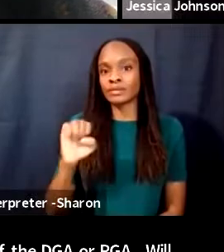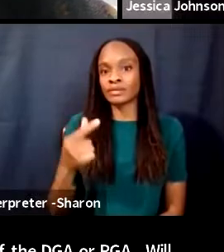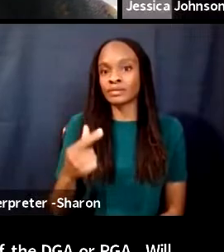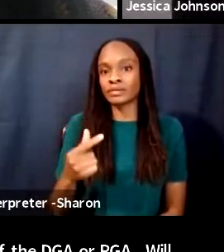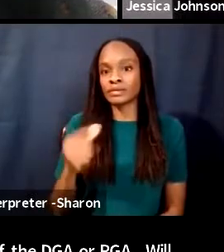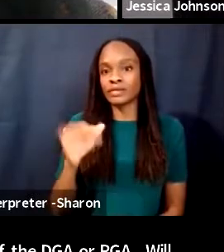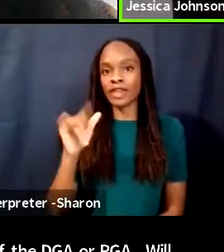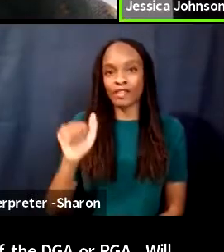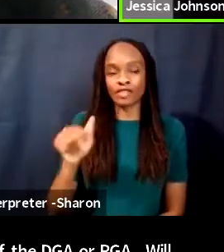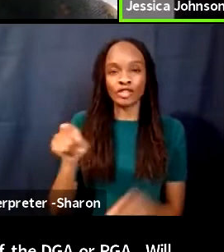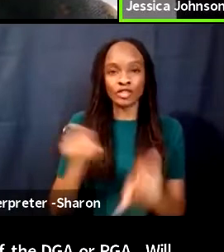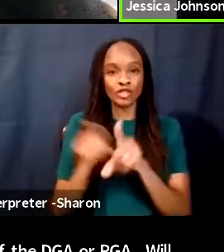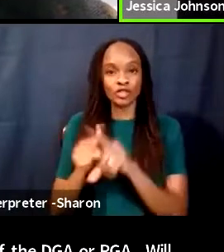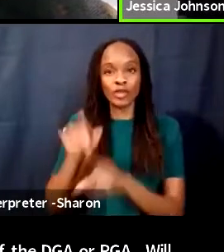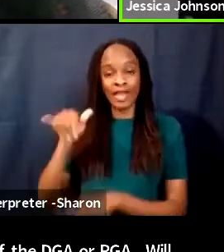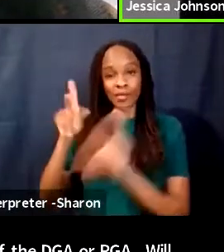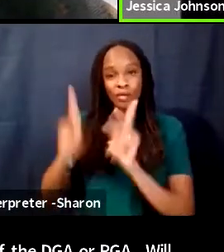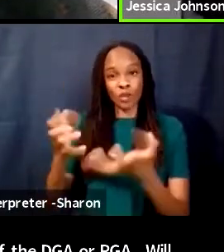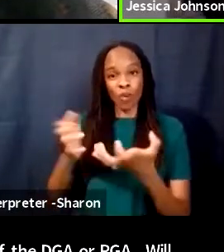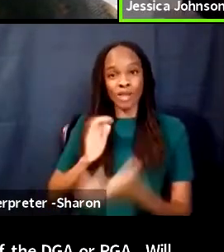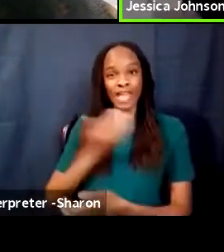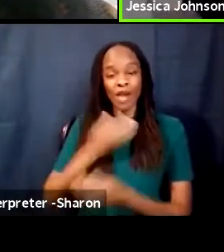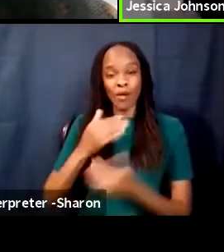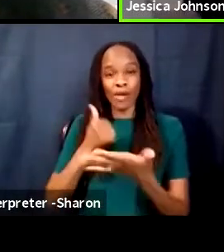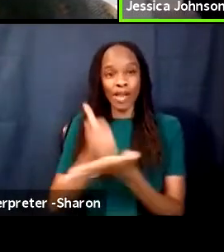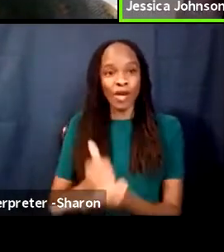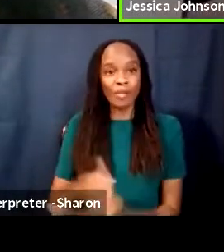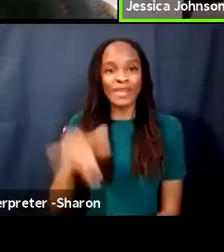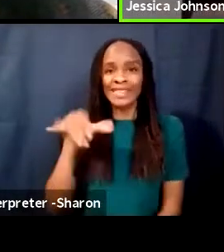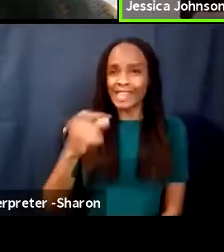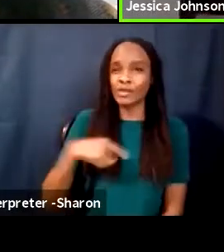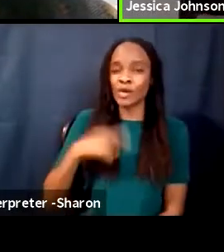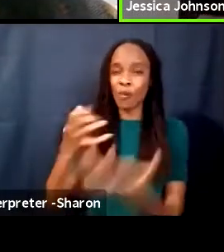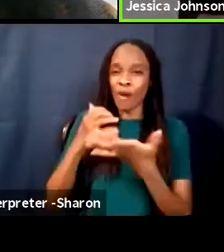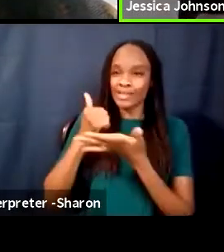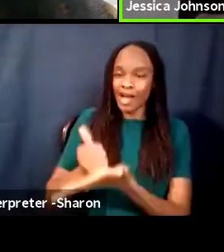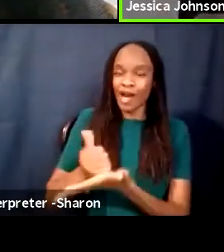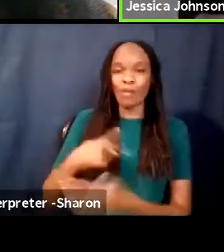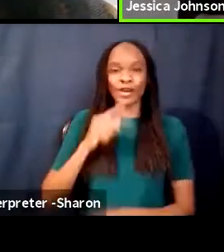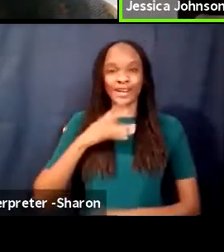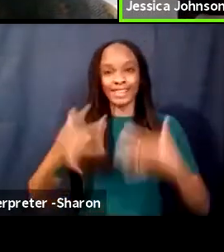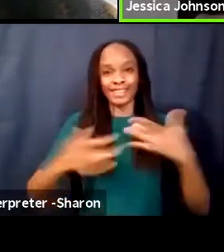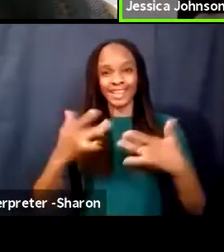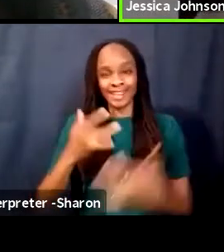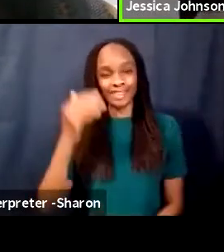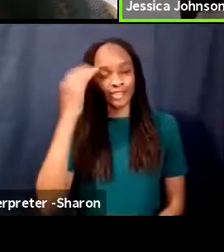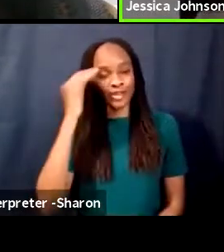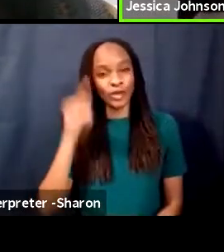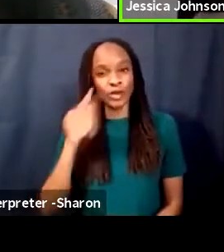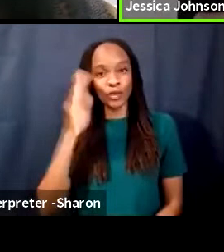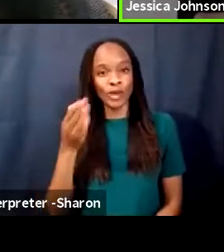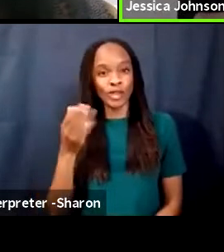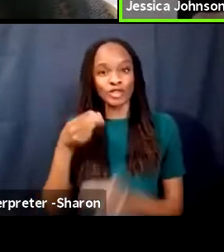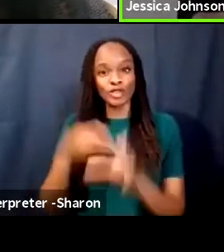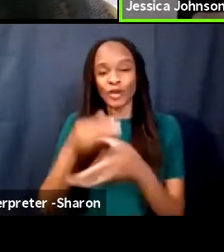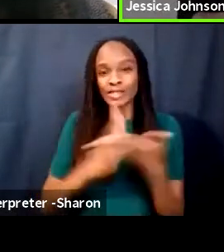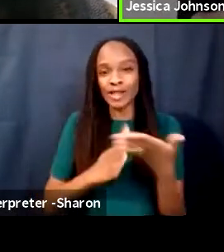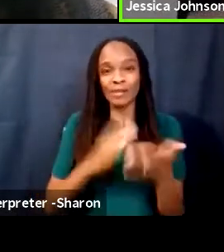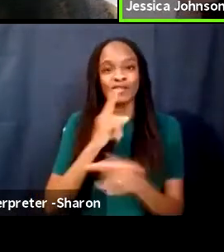help. Yes. Well, we're happy to help, and we're excited to hear that you're, going to join some of those sister